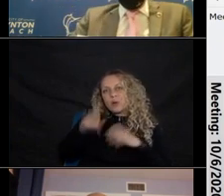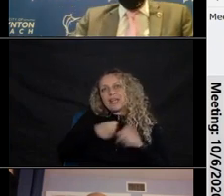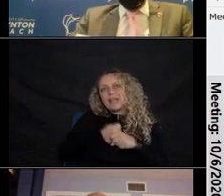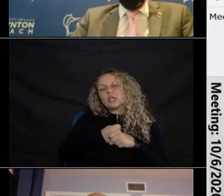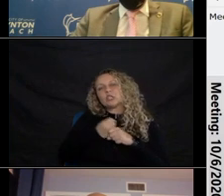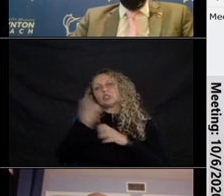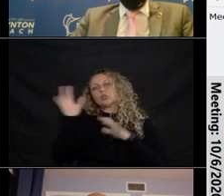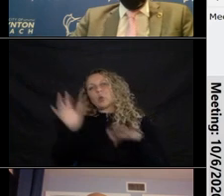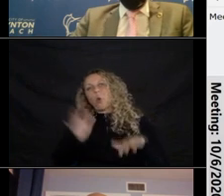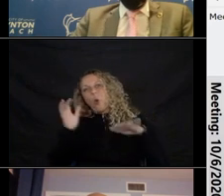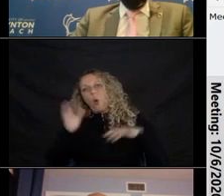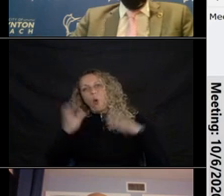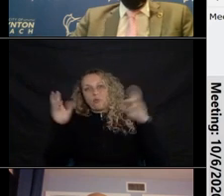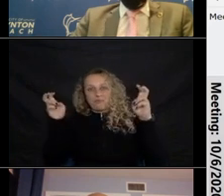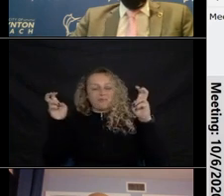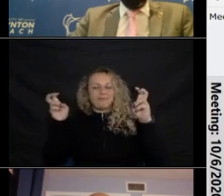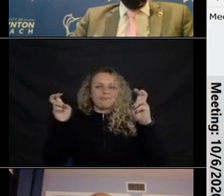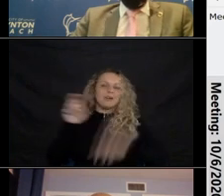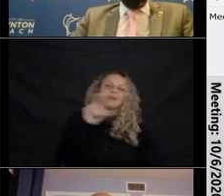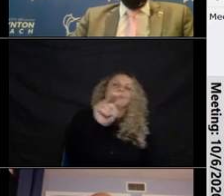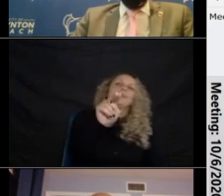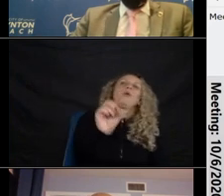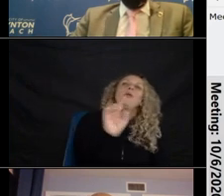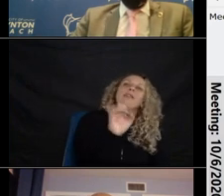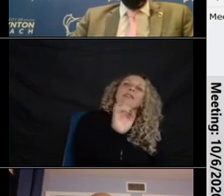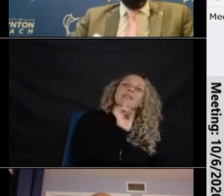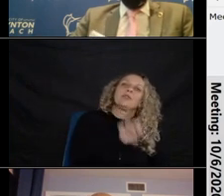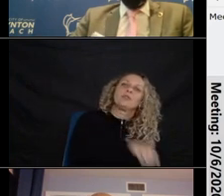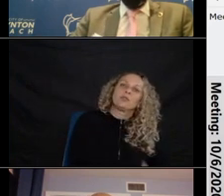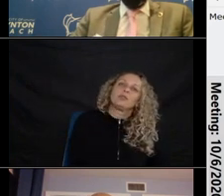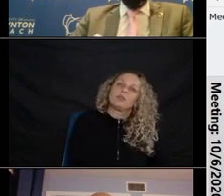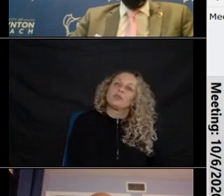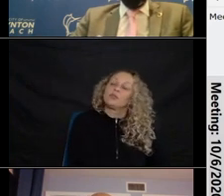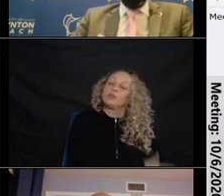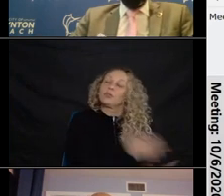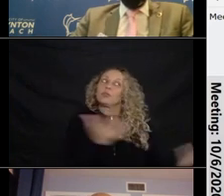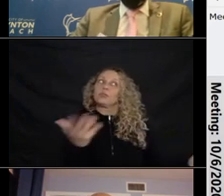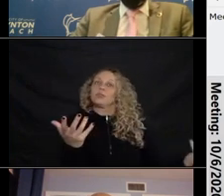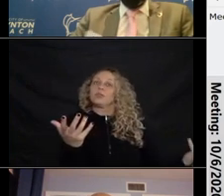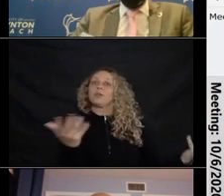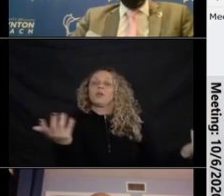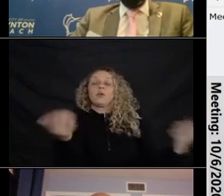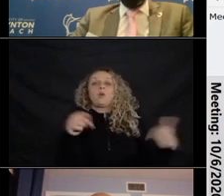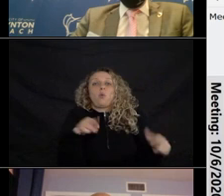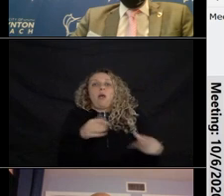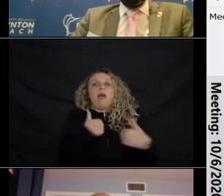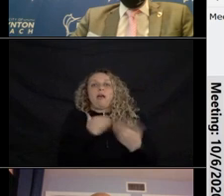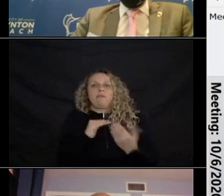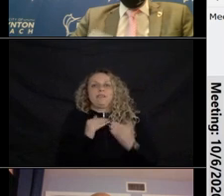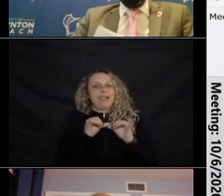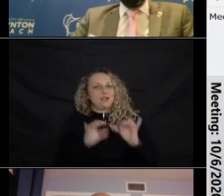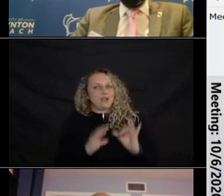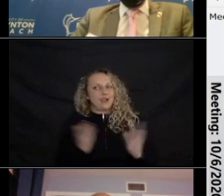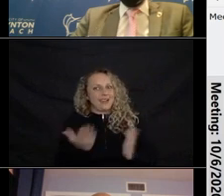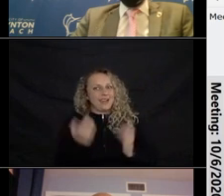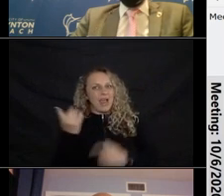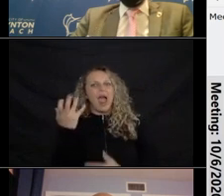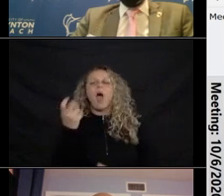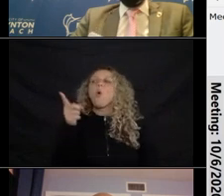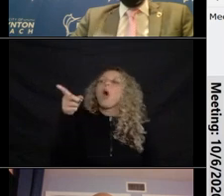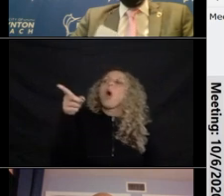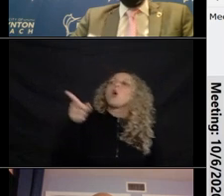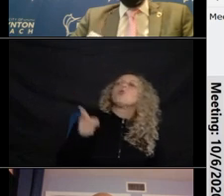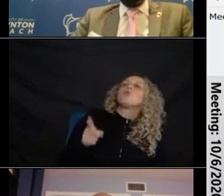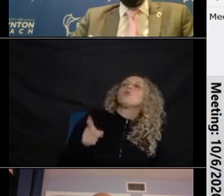and the answer was no. And while I have city engineer with me, I wanted to thank